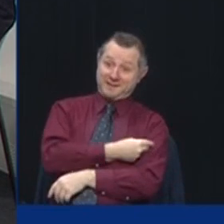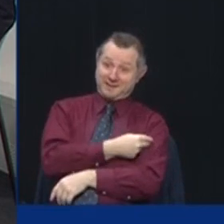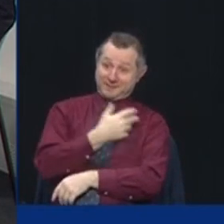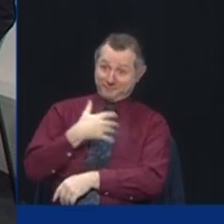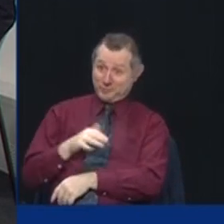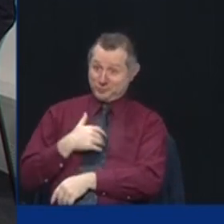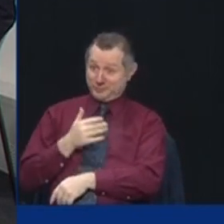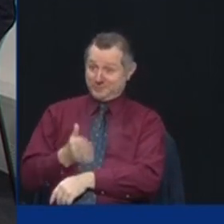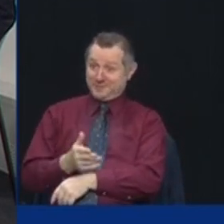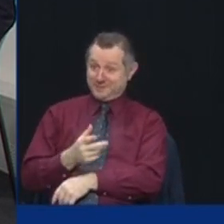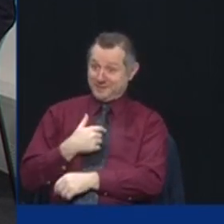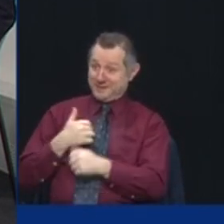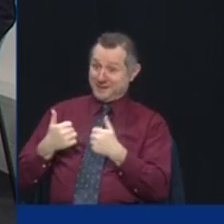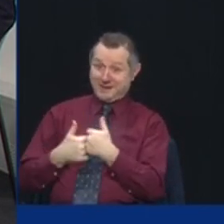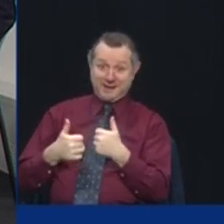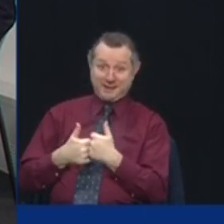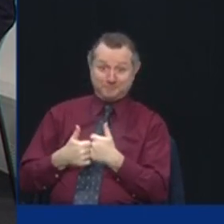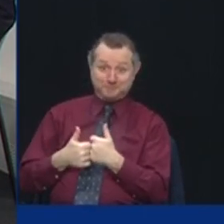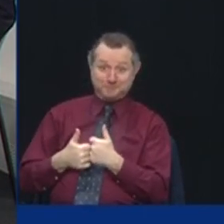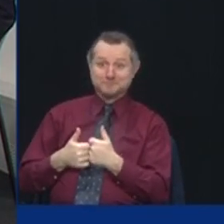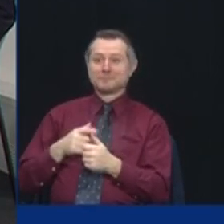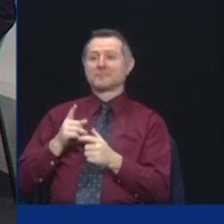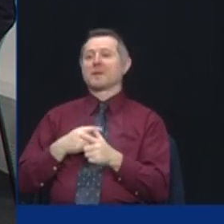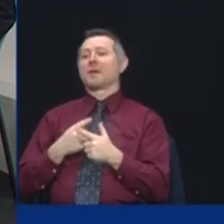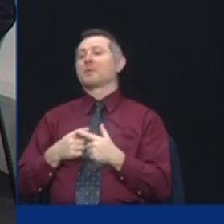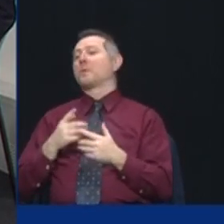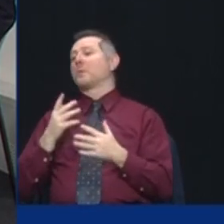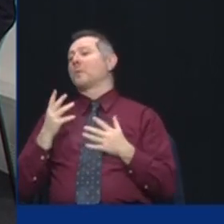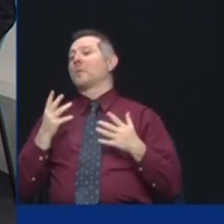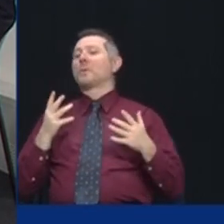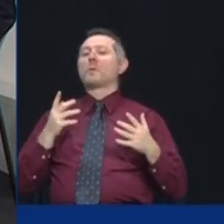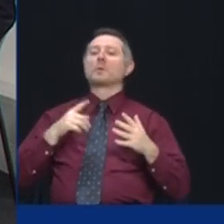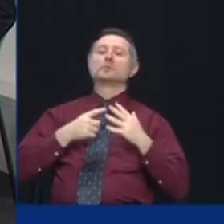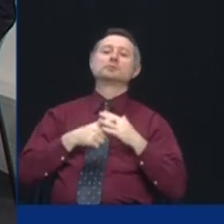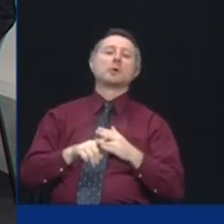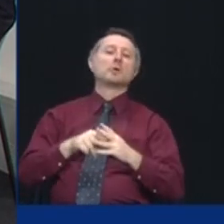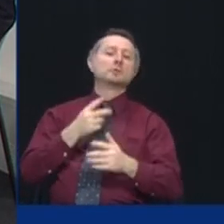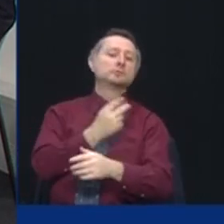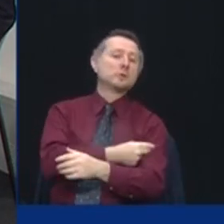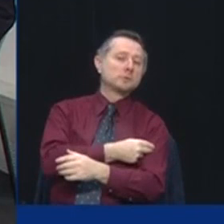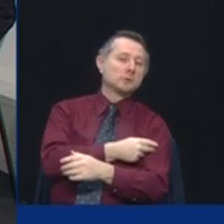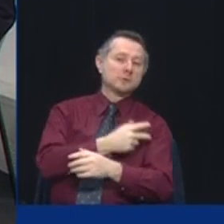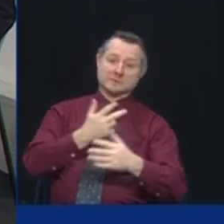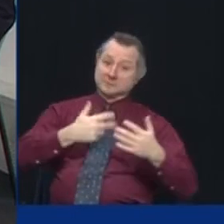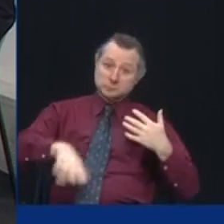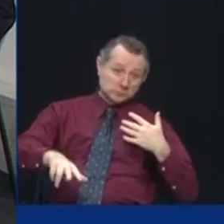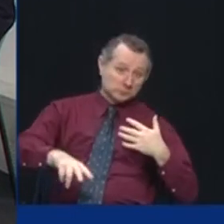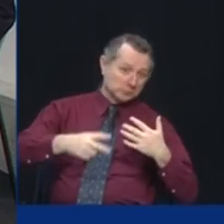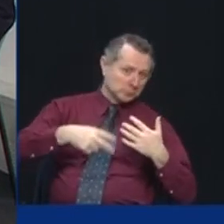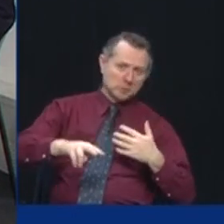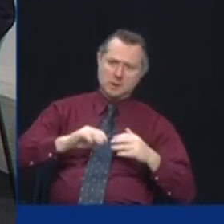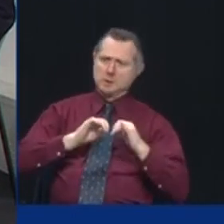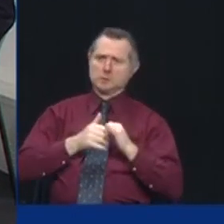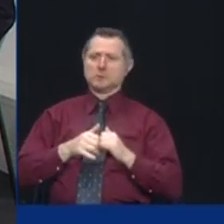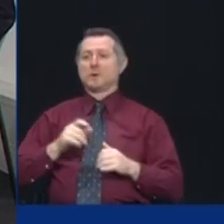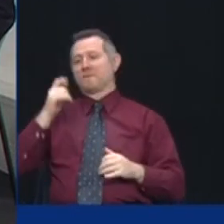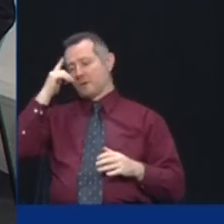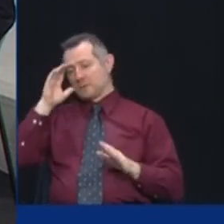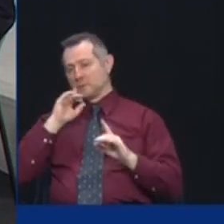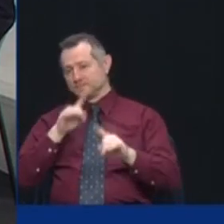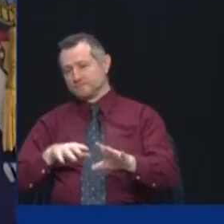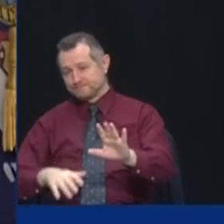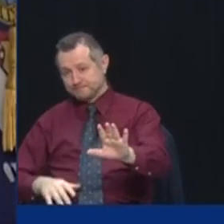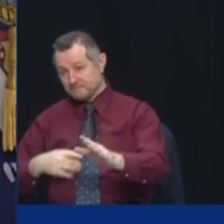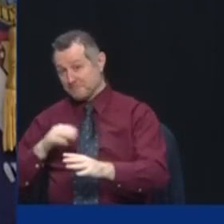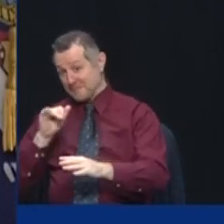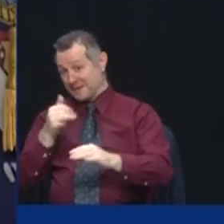be scheduled? Is that 3 weeks later at another game? What if that game's sold out? What's the process there? We're planning, this starts May 19th, we're planning to have